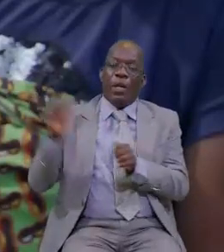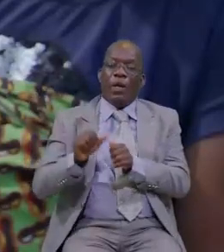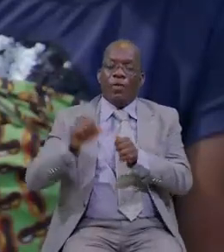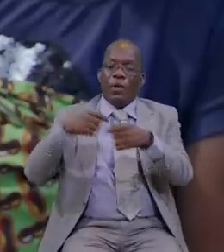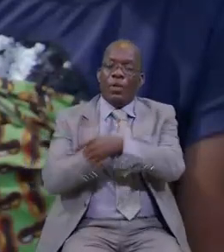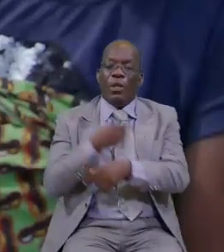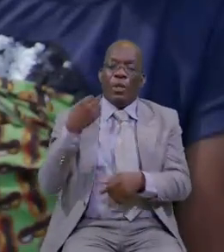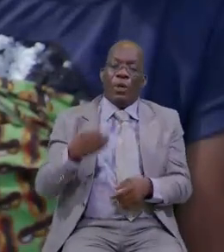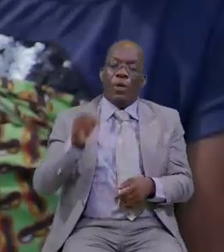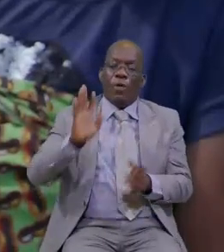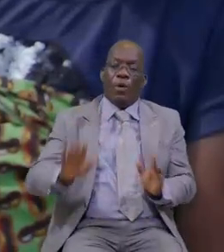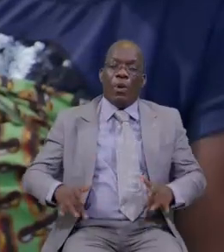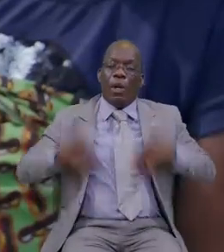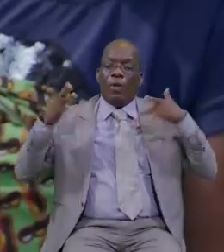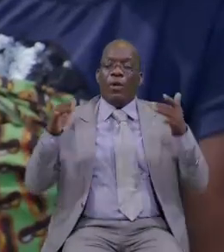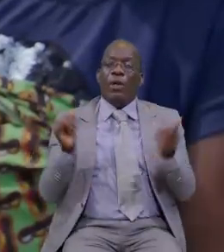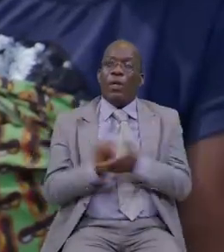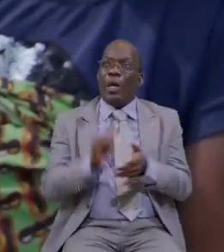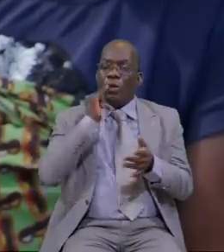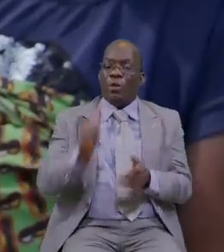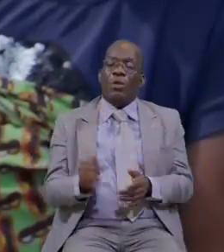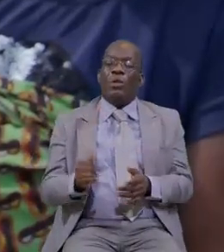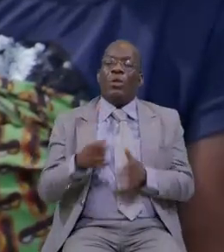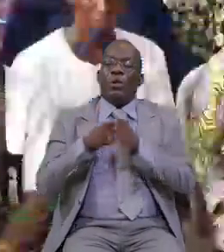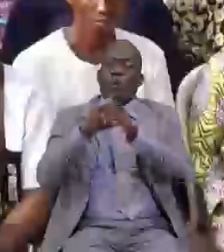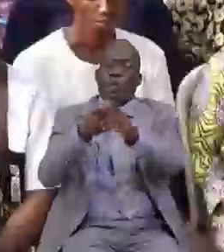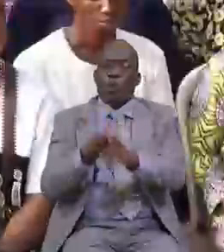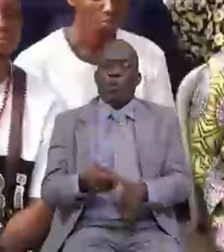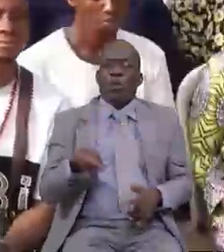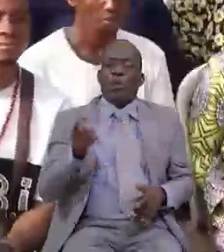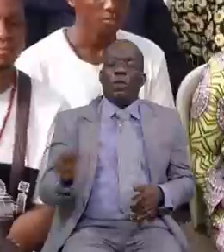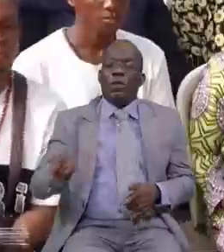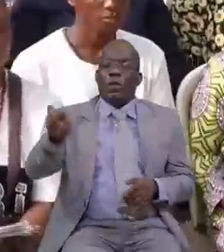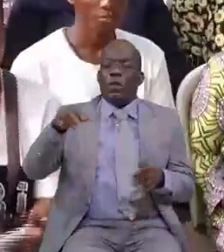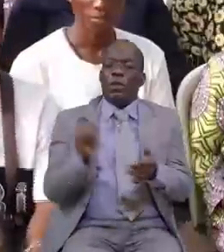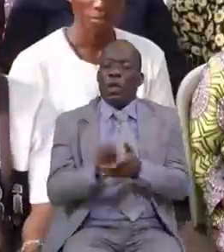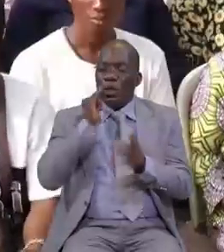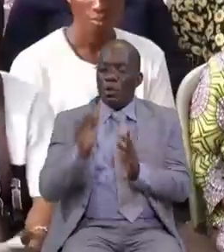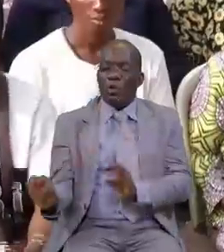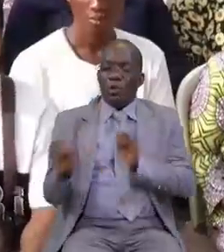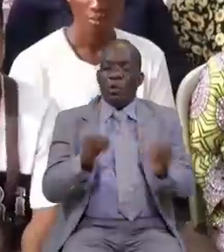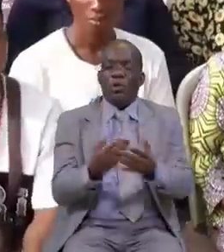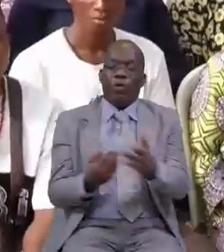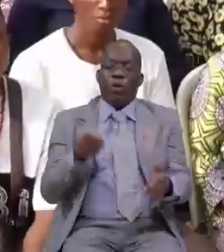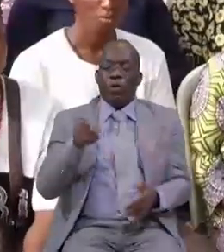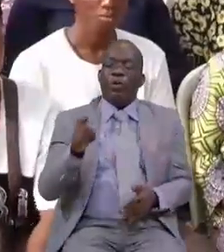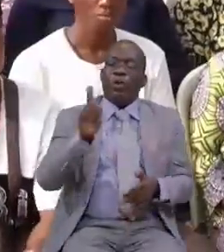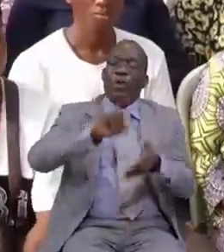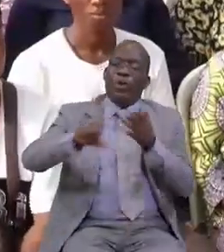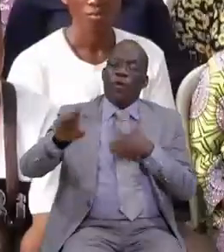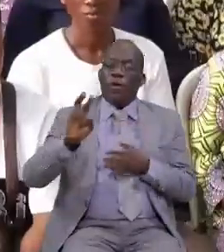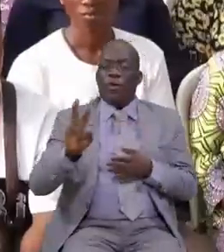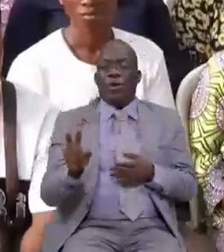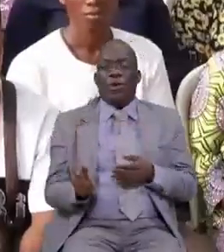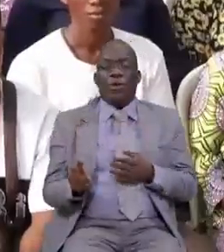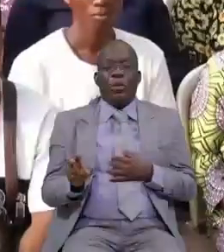That's running the race that is set before you. And now in verse 2. Verse 2 tells us